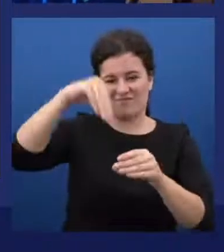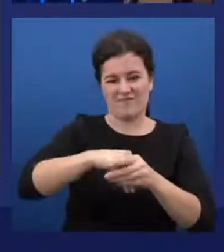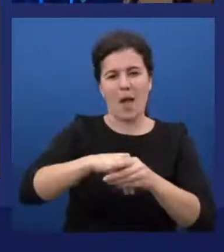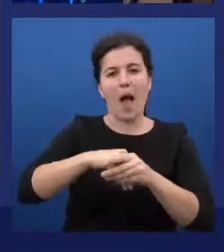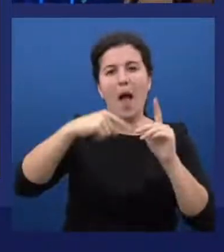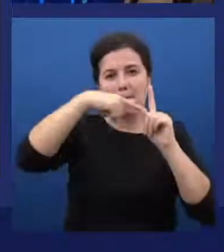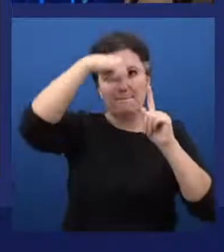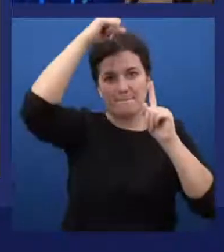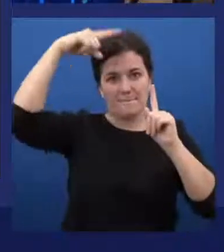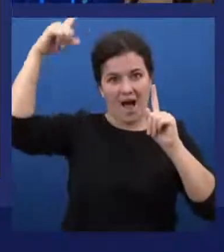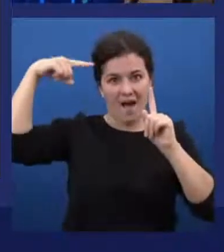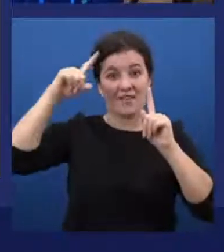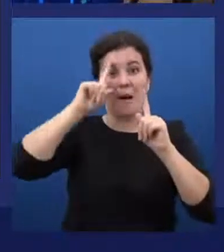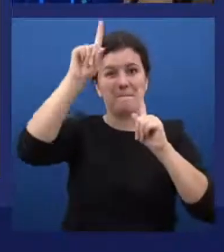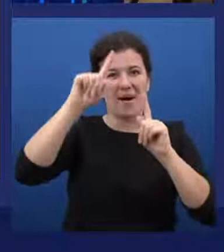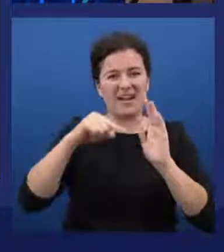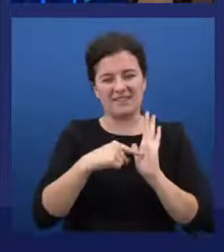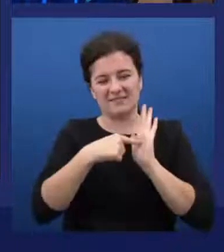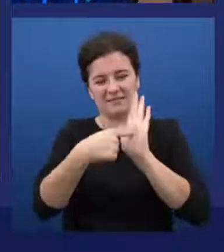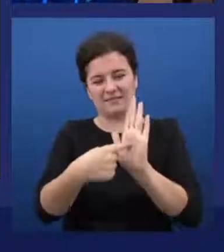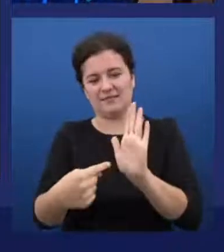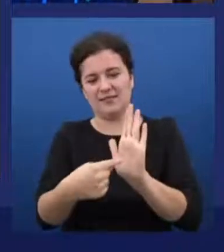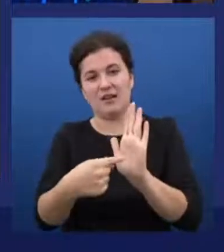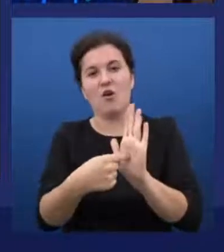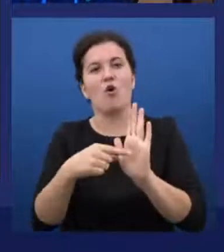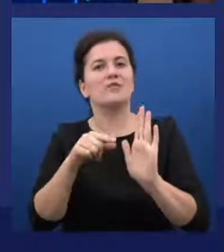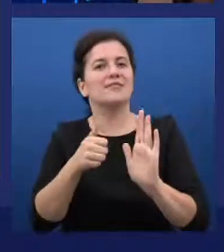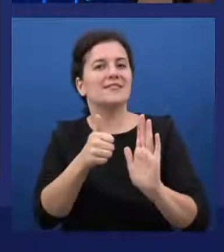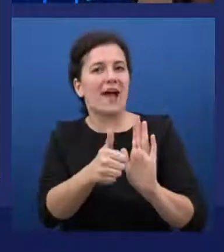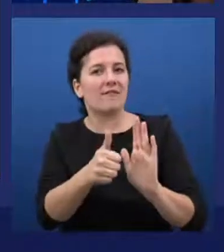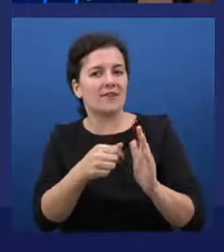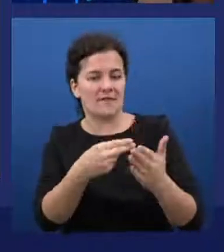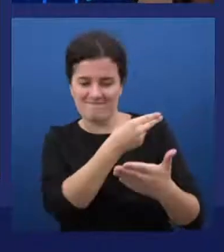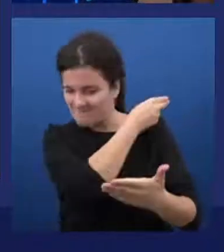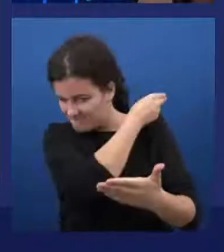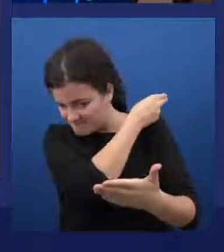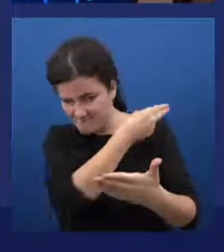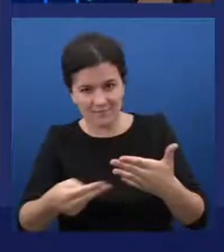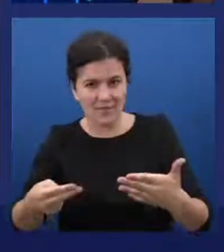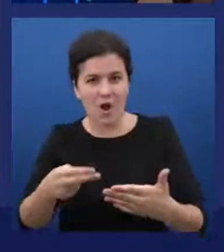is Mr. Burns. All right, and